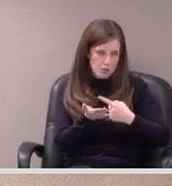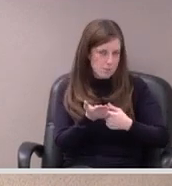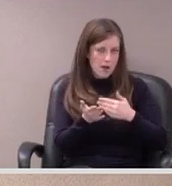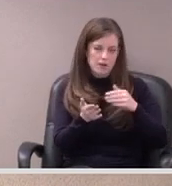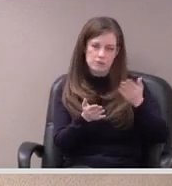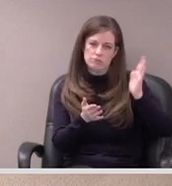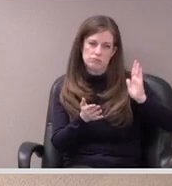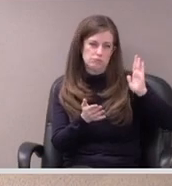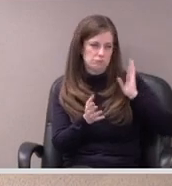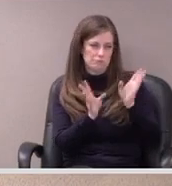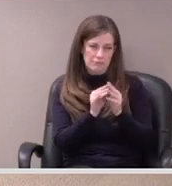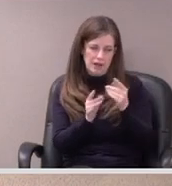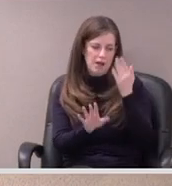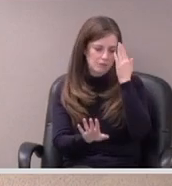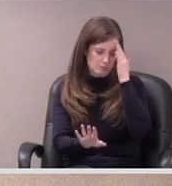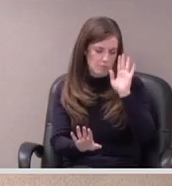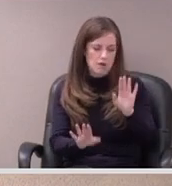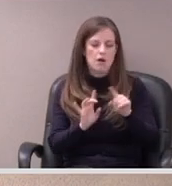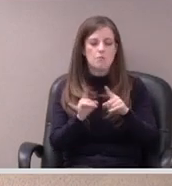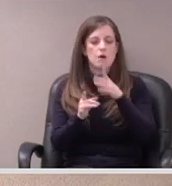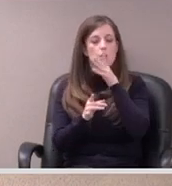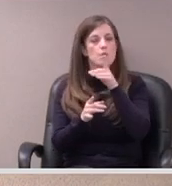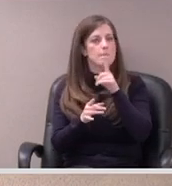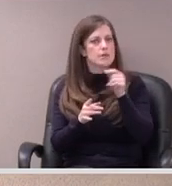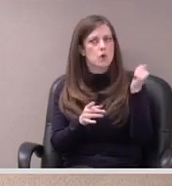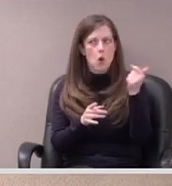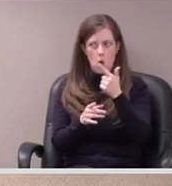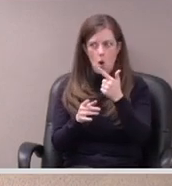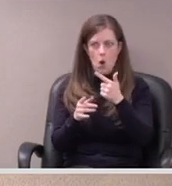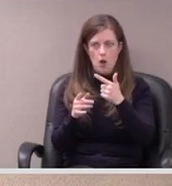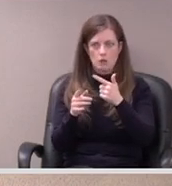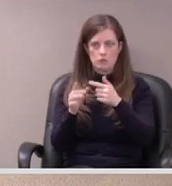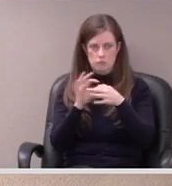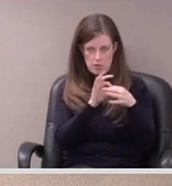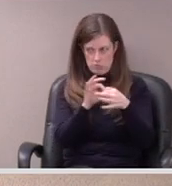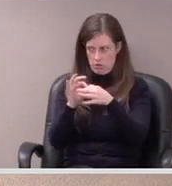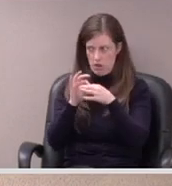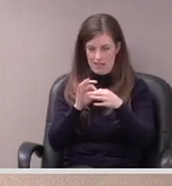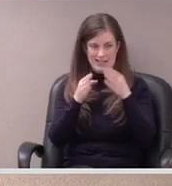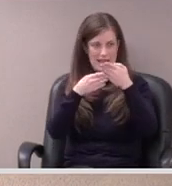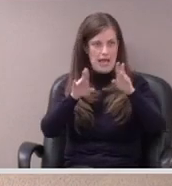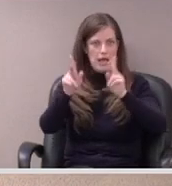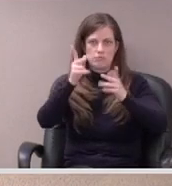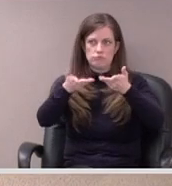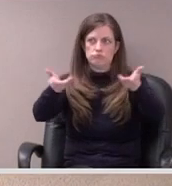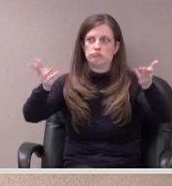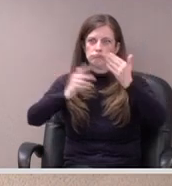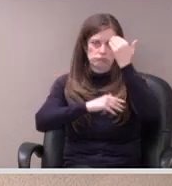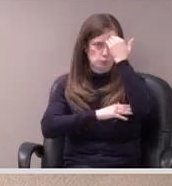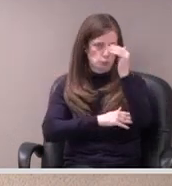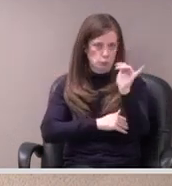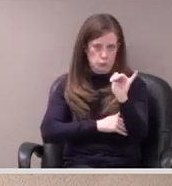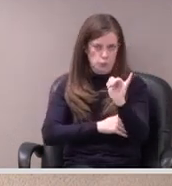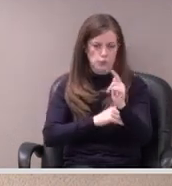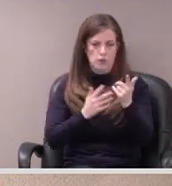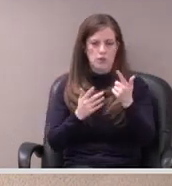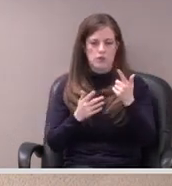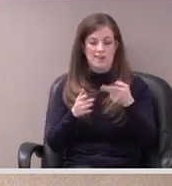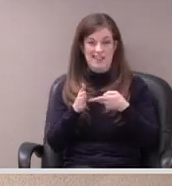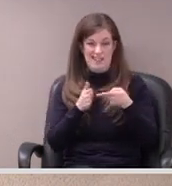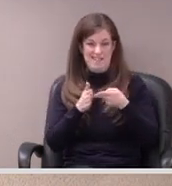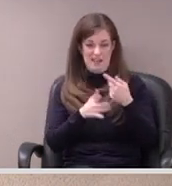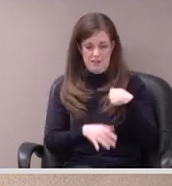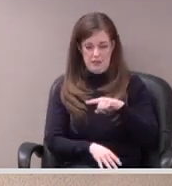that. But I think that I want to make sure all my colleagues and the public is aware of this as well, and the fact that we're